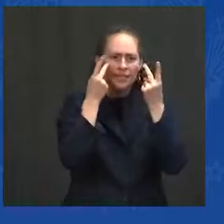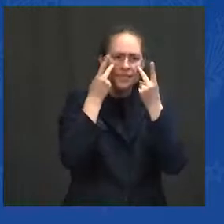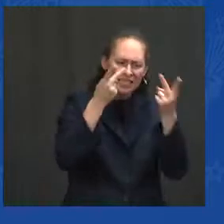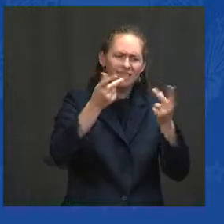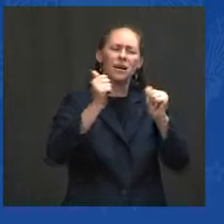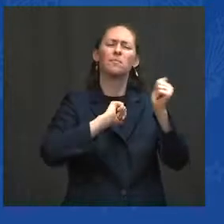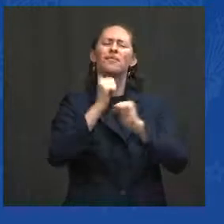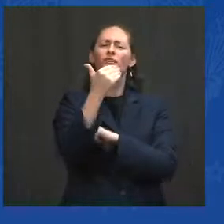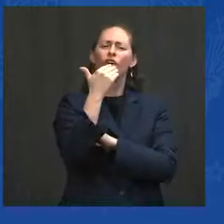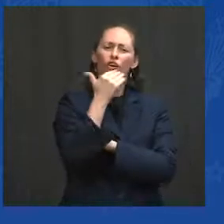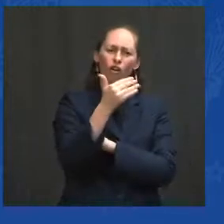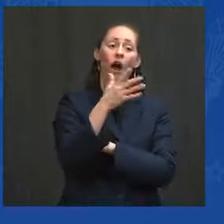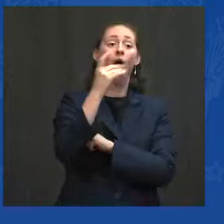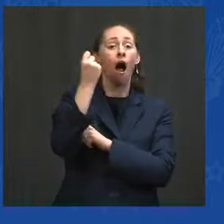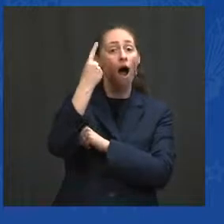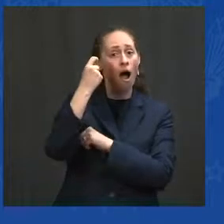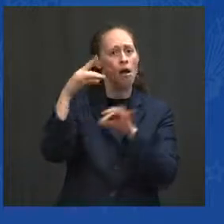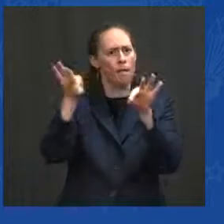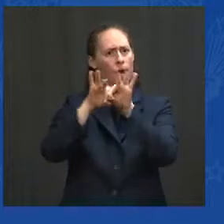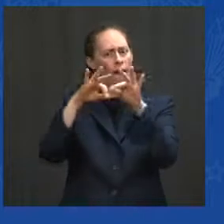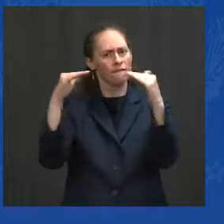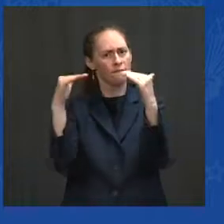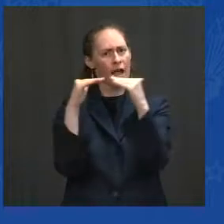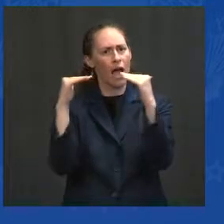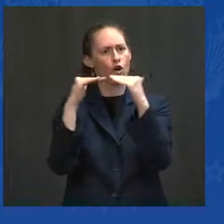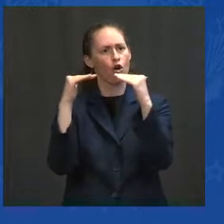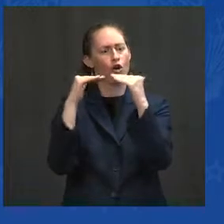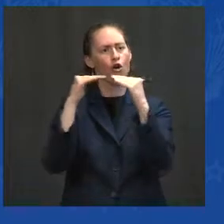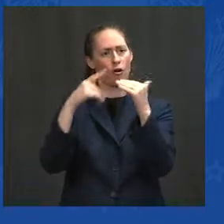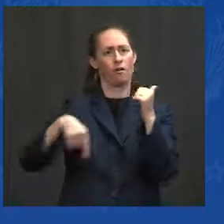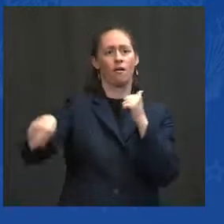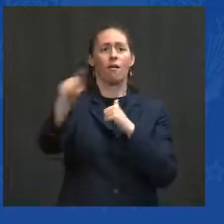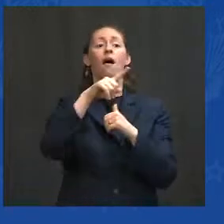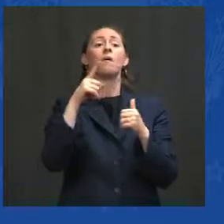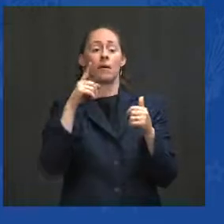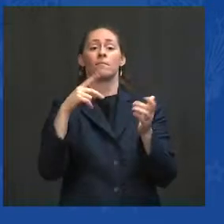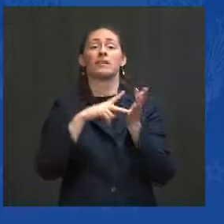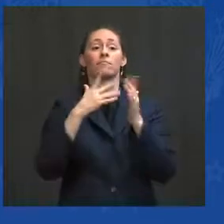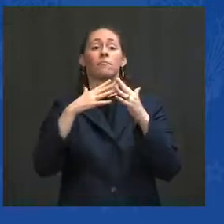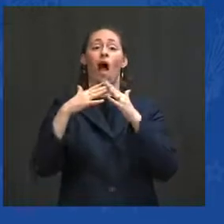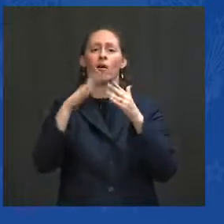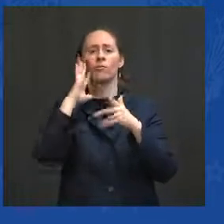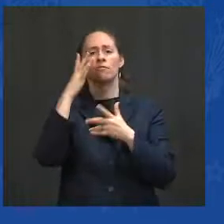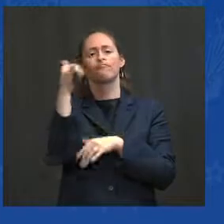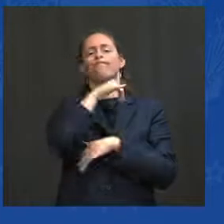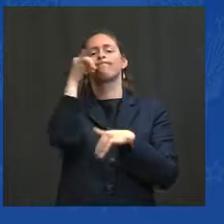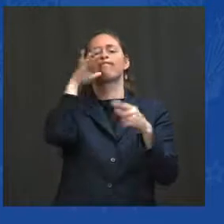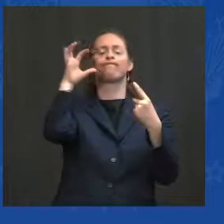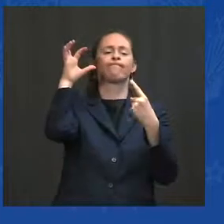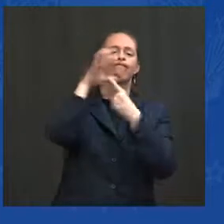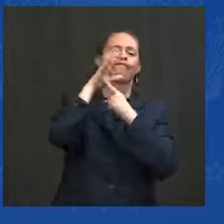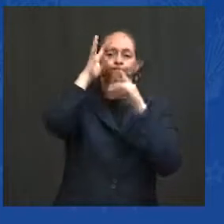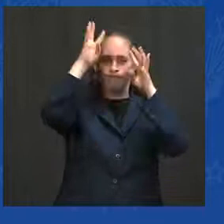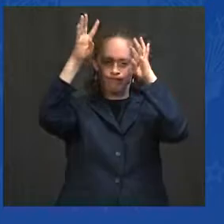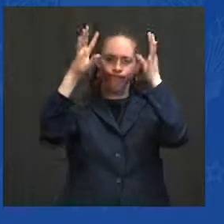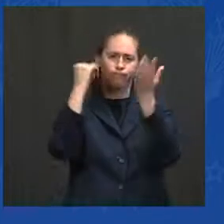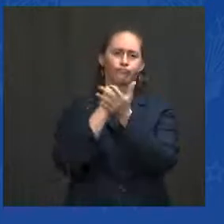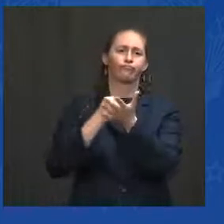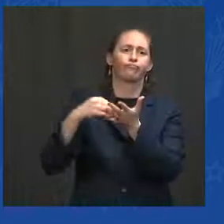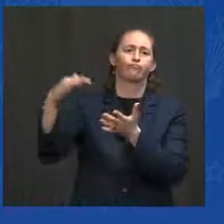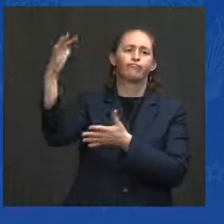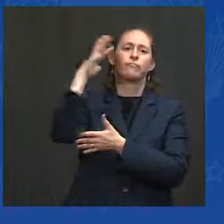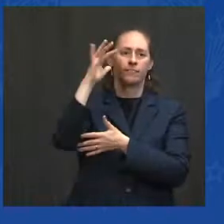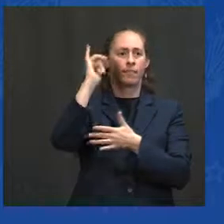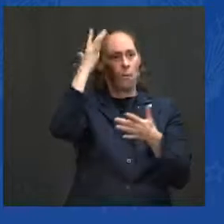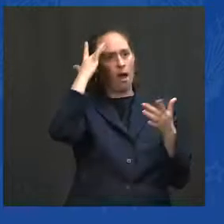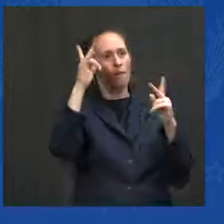Fair competition is what made America the wealthiest, most innovative nation in history. That's why people come here to invent